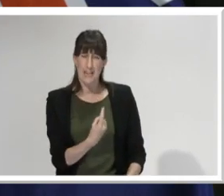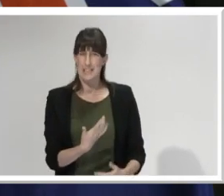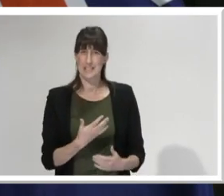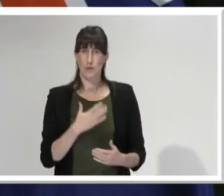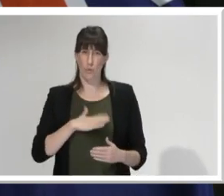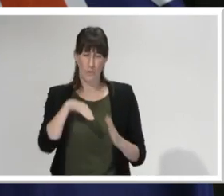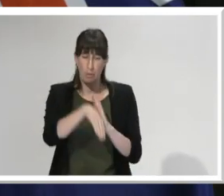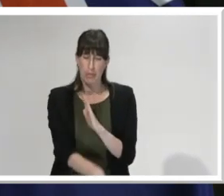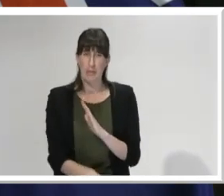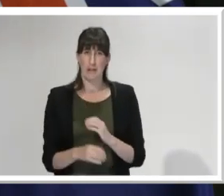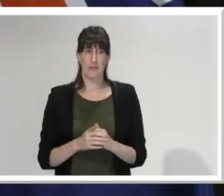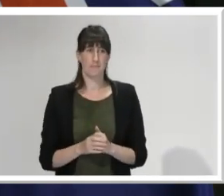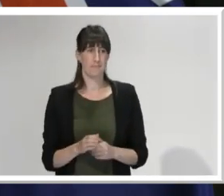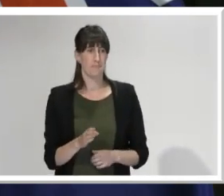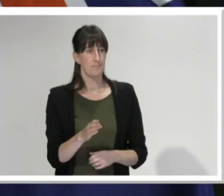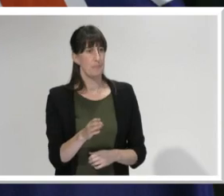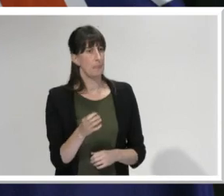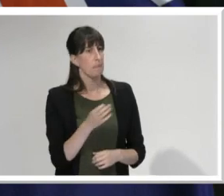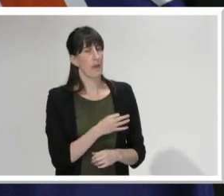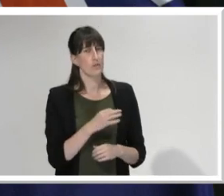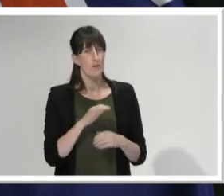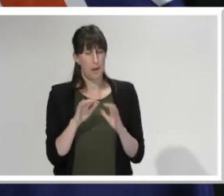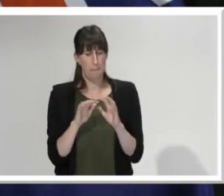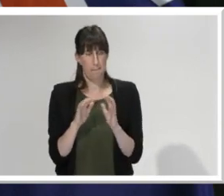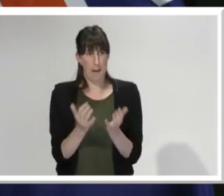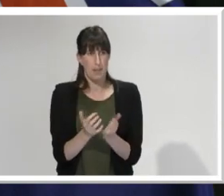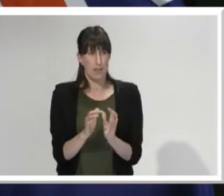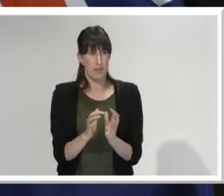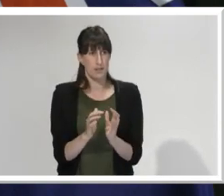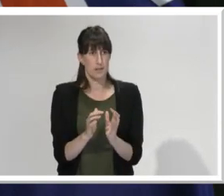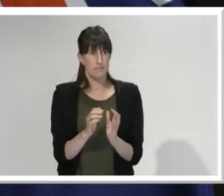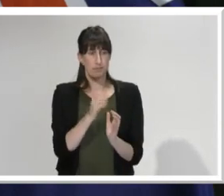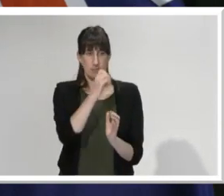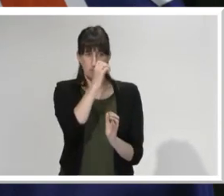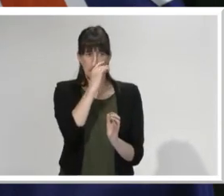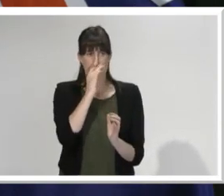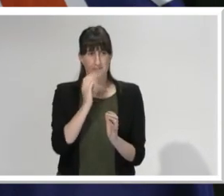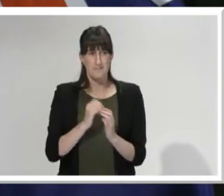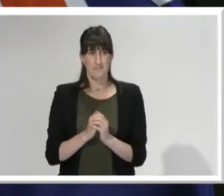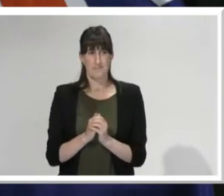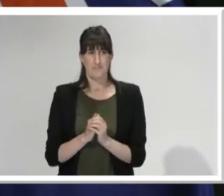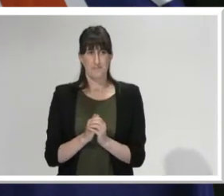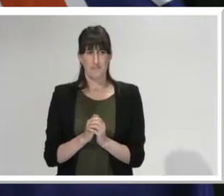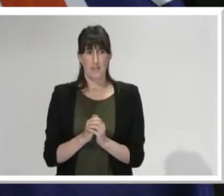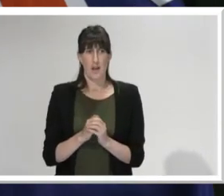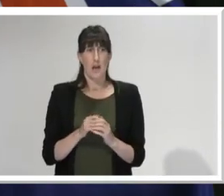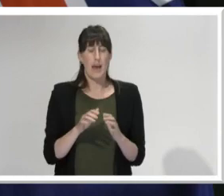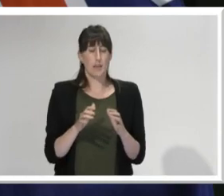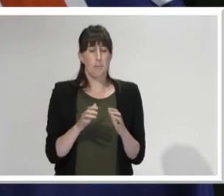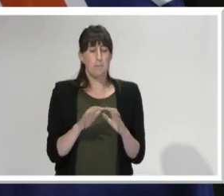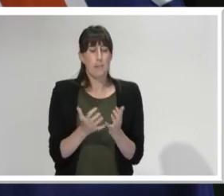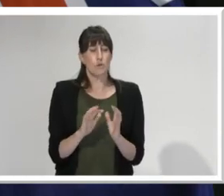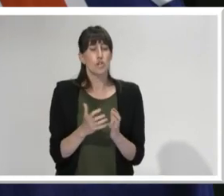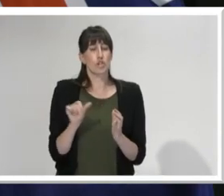detail on these minor exceptions of bubbles. Is that only for things where it's really quite essential? You need someone to look after you. And look, that's where we're trying to, and that's where we're